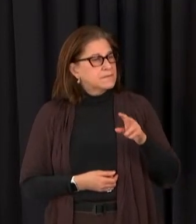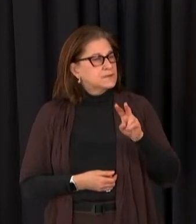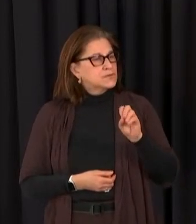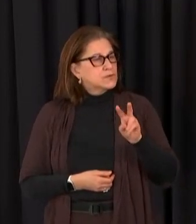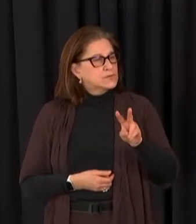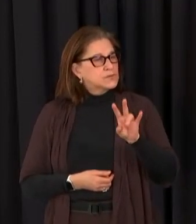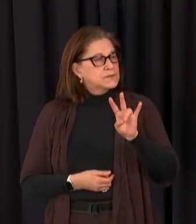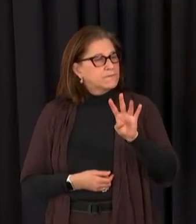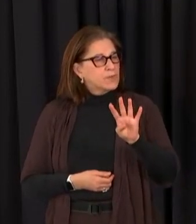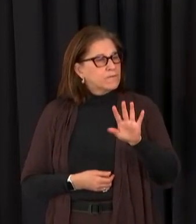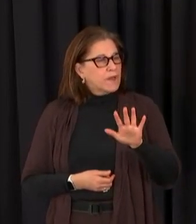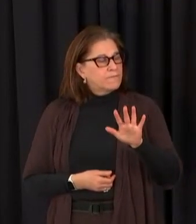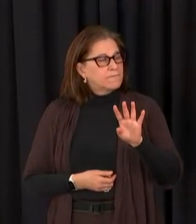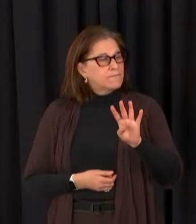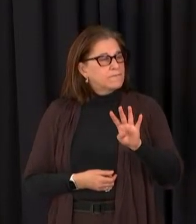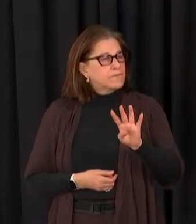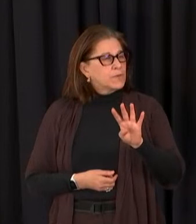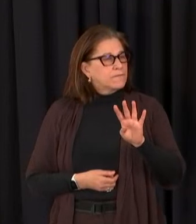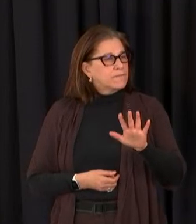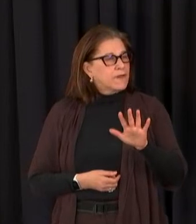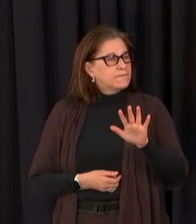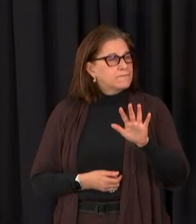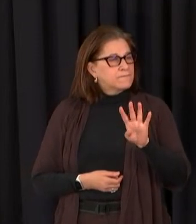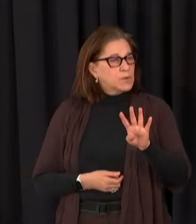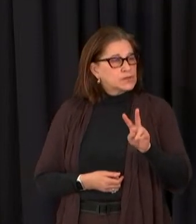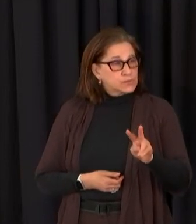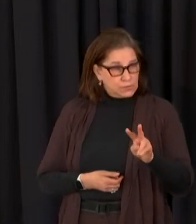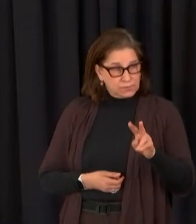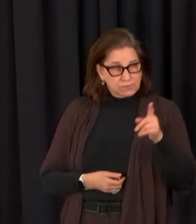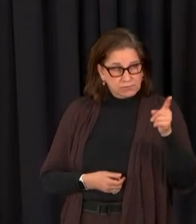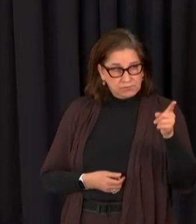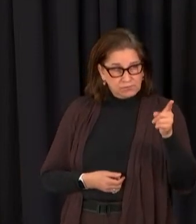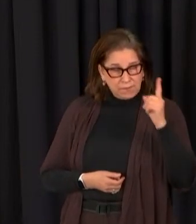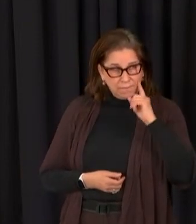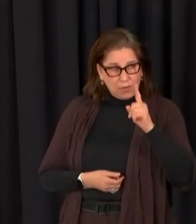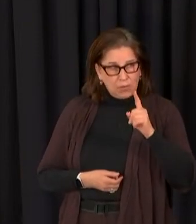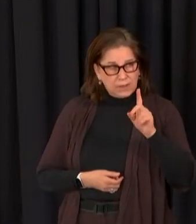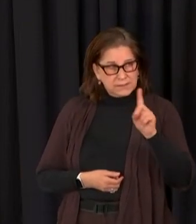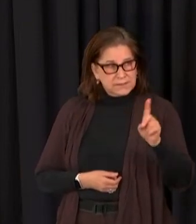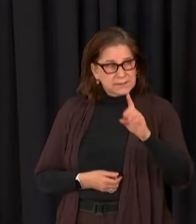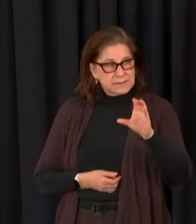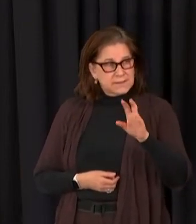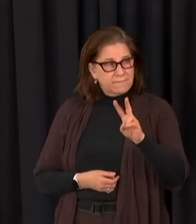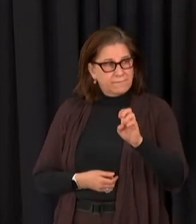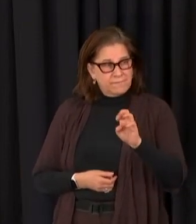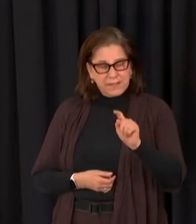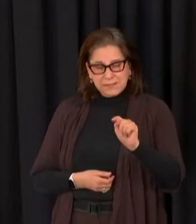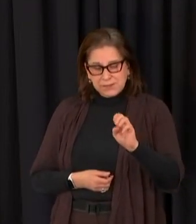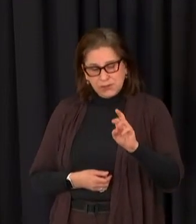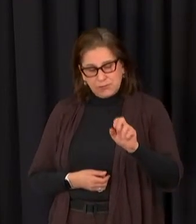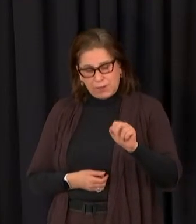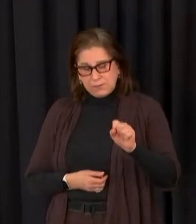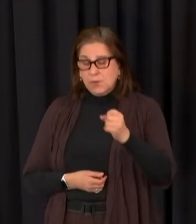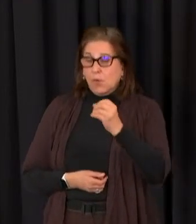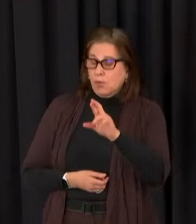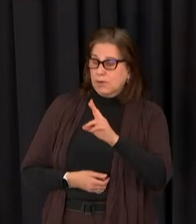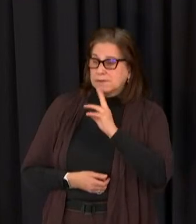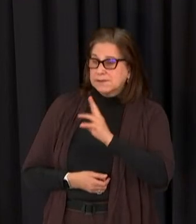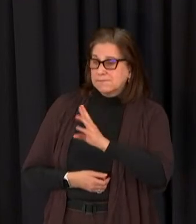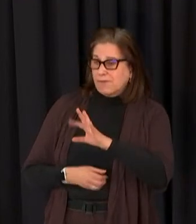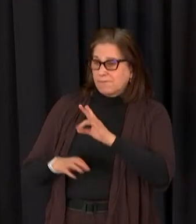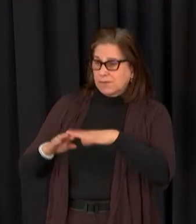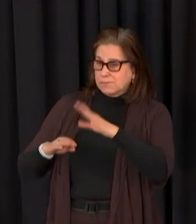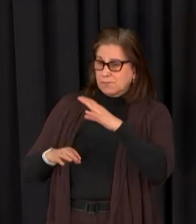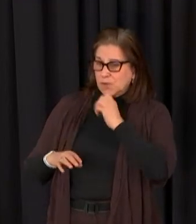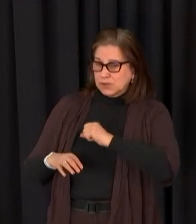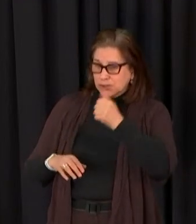202-745-4342. I, of course, mention that because it expands the number of doses in DC, and DC residents